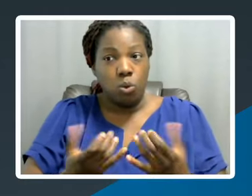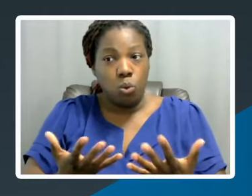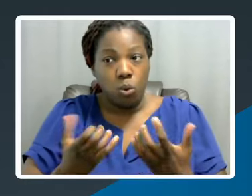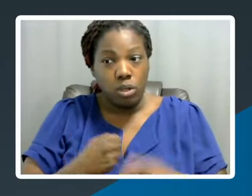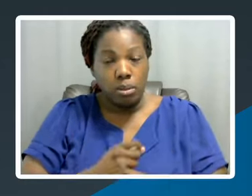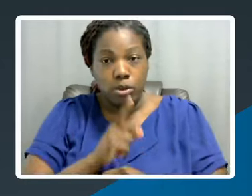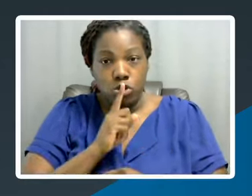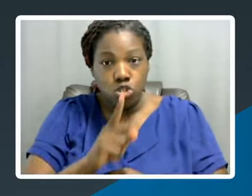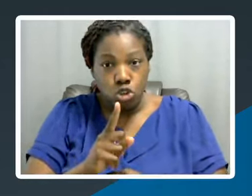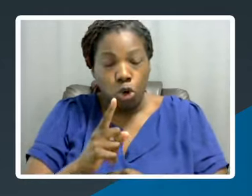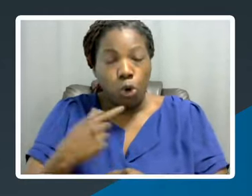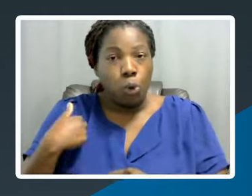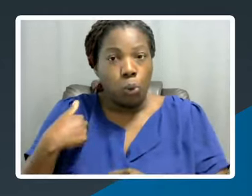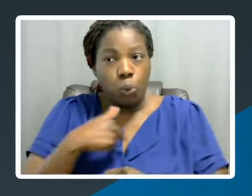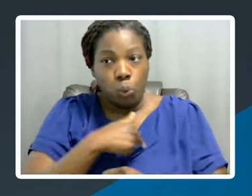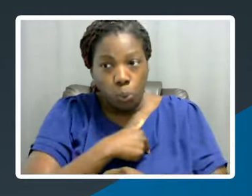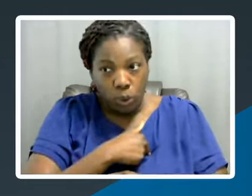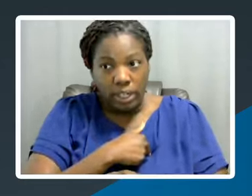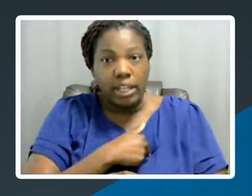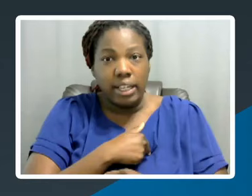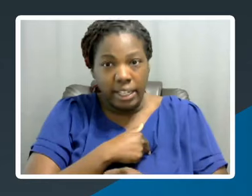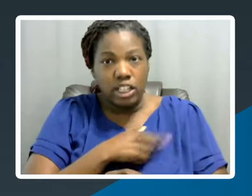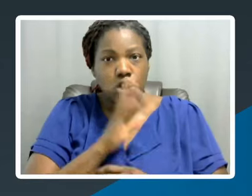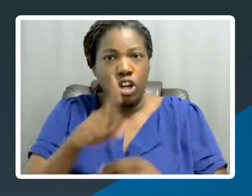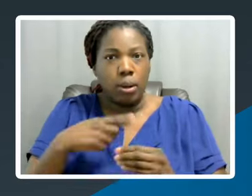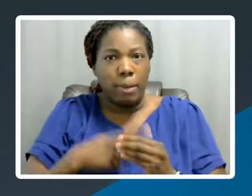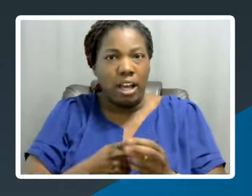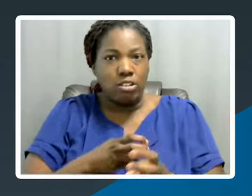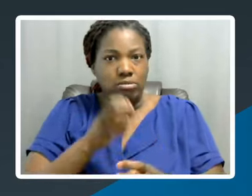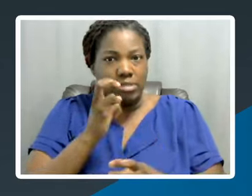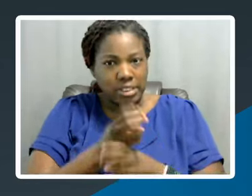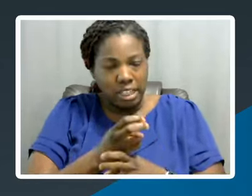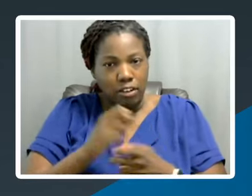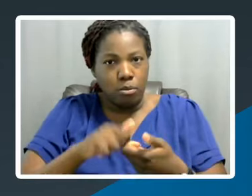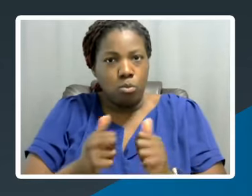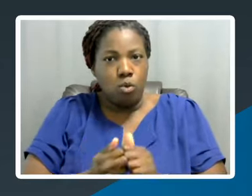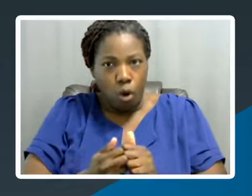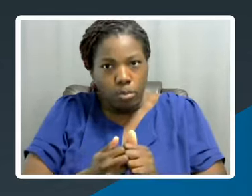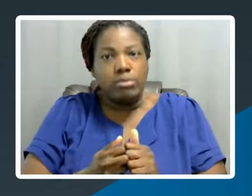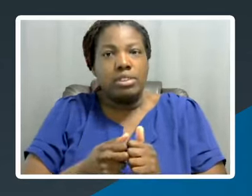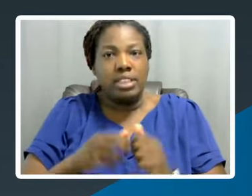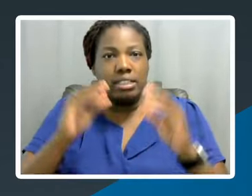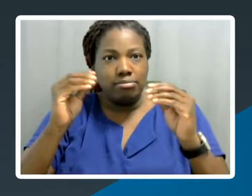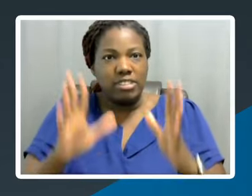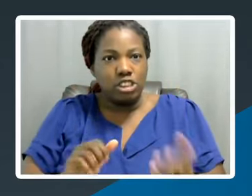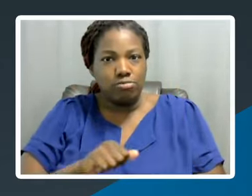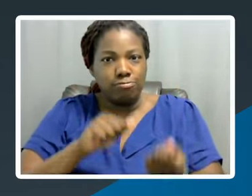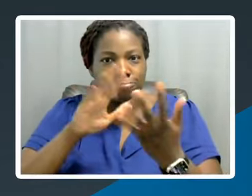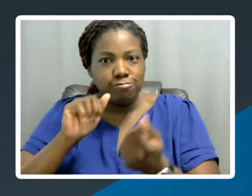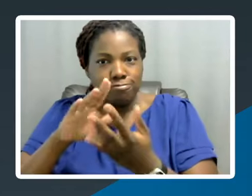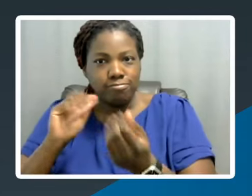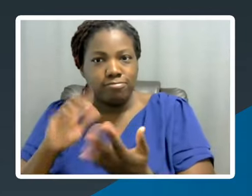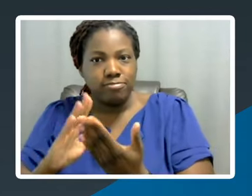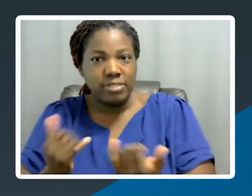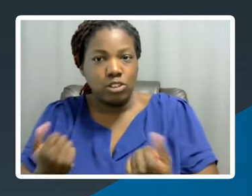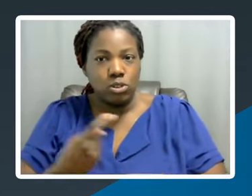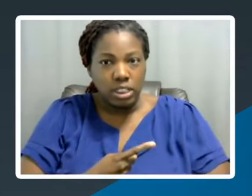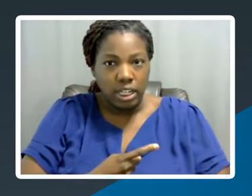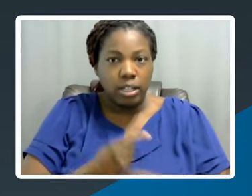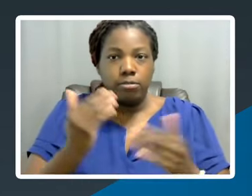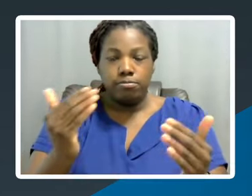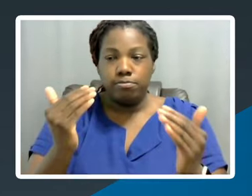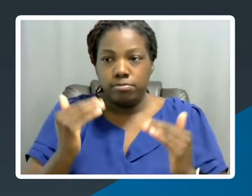some really difficult issues that are facing educators today. So to do that, if we could go to the next slide, we